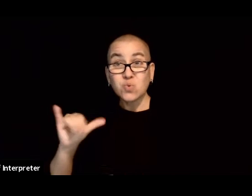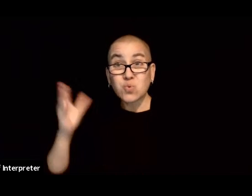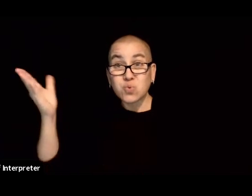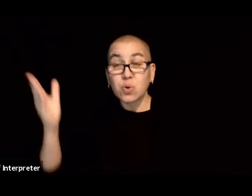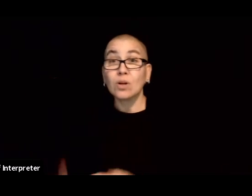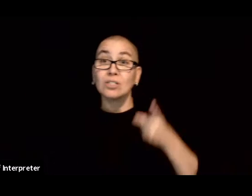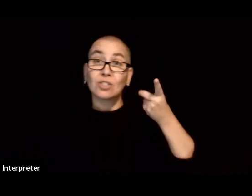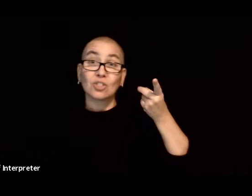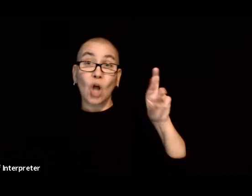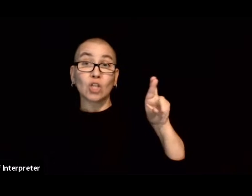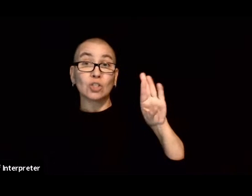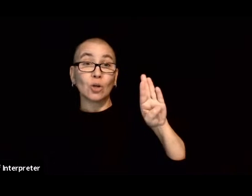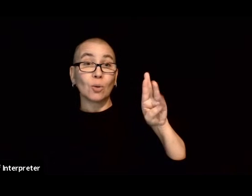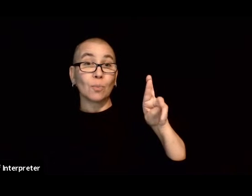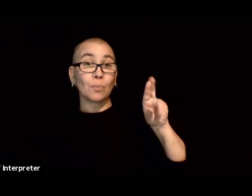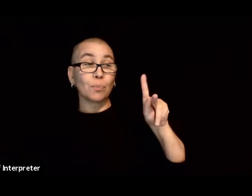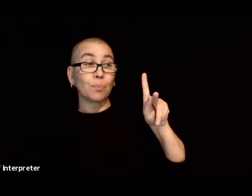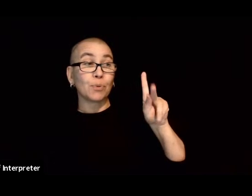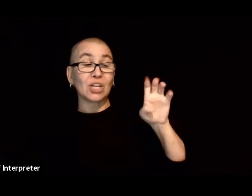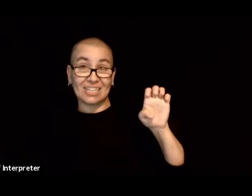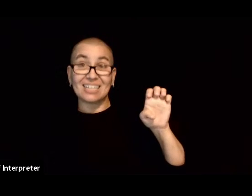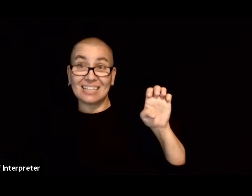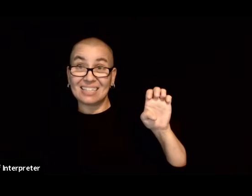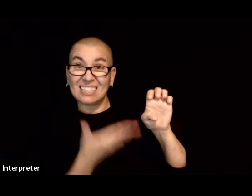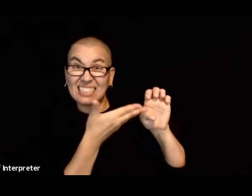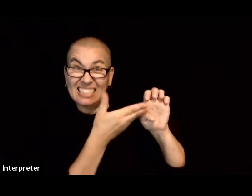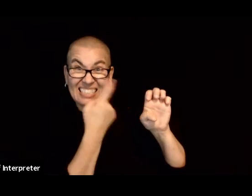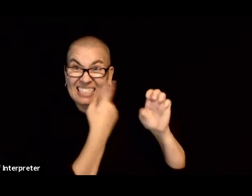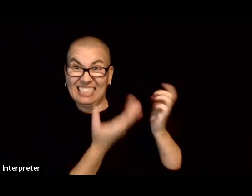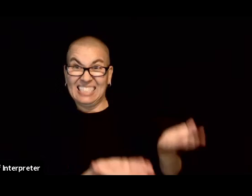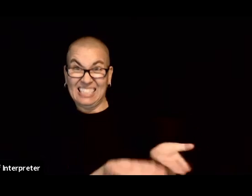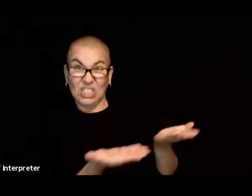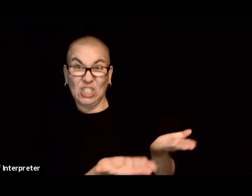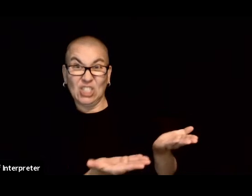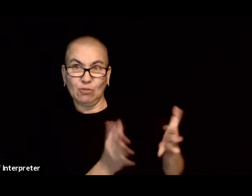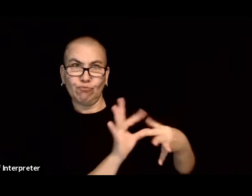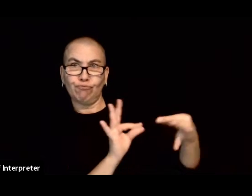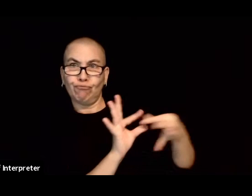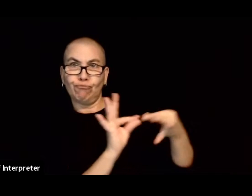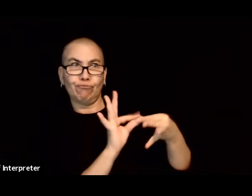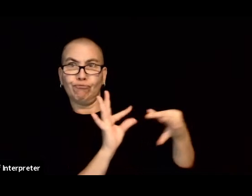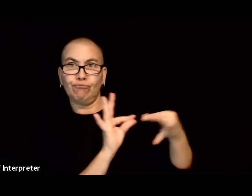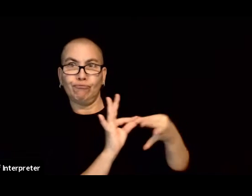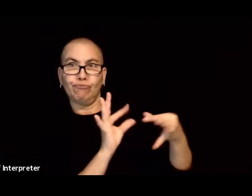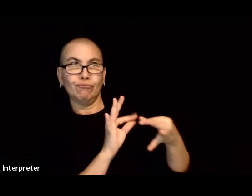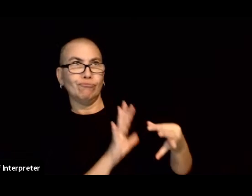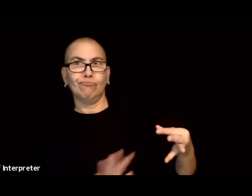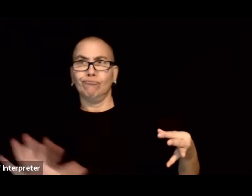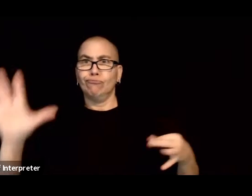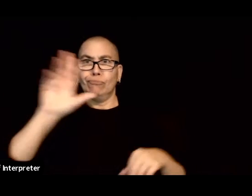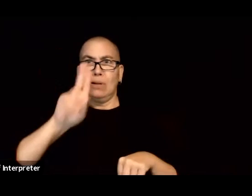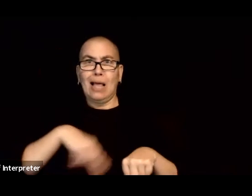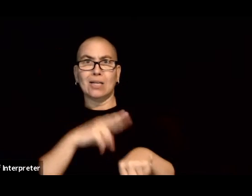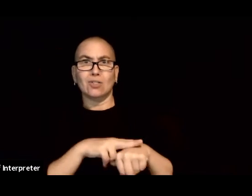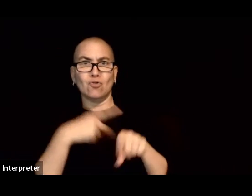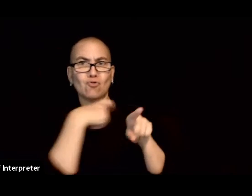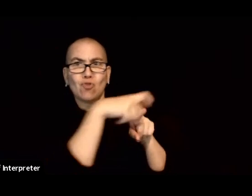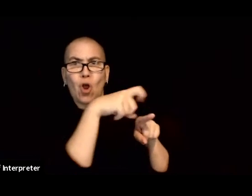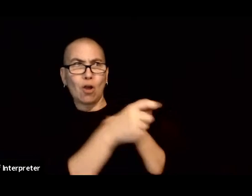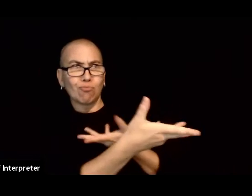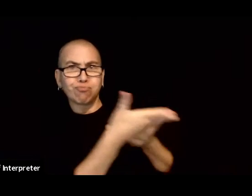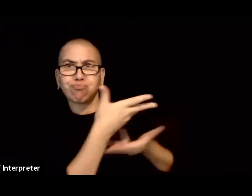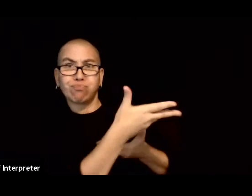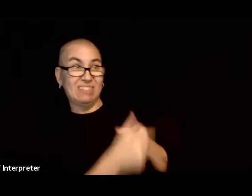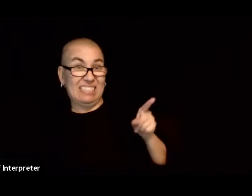not only when she was here in Minnesota, but on some of her national calls, that what seems to have changed more recently is